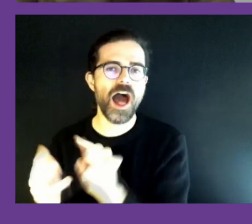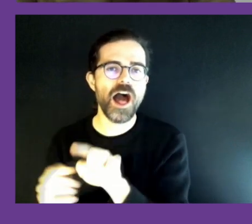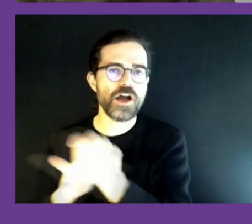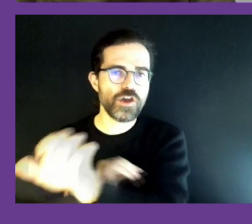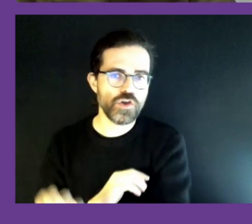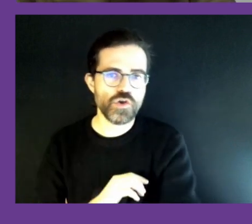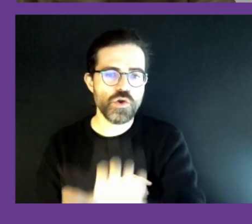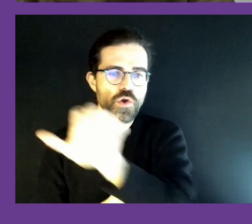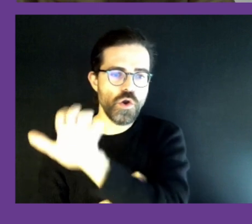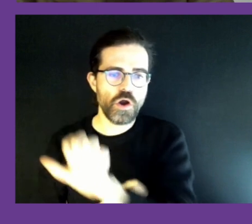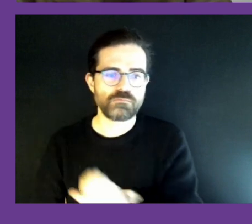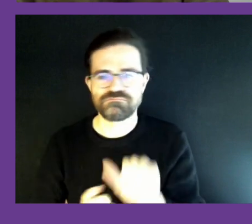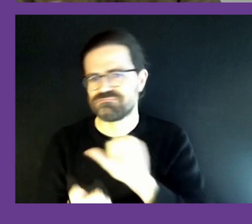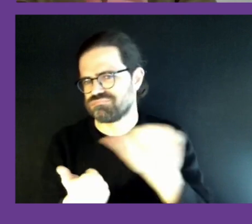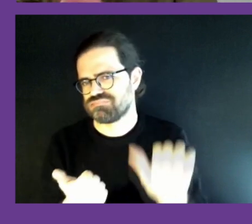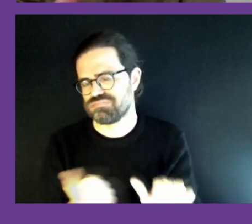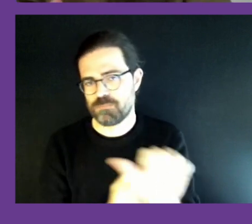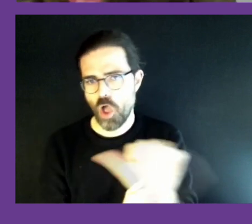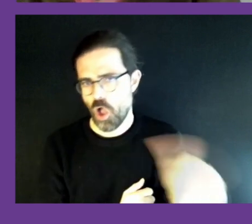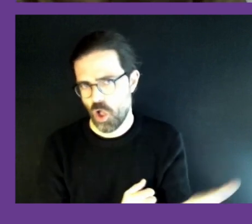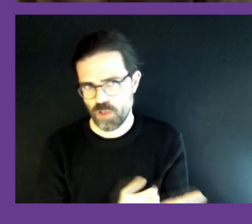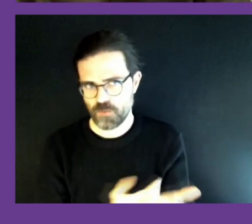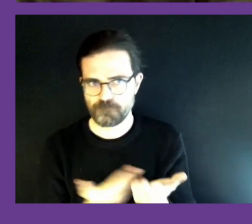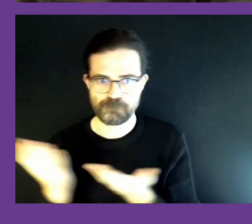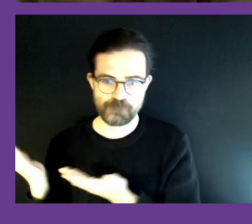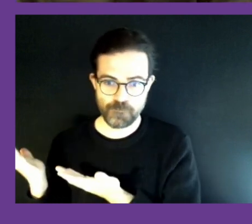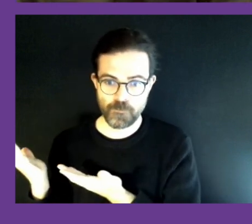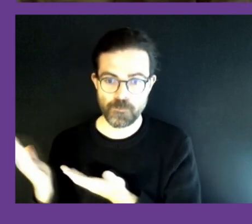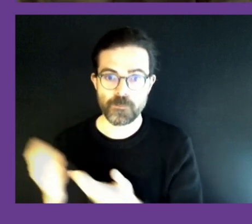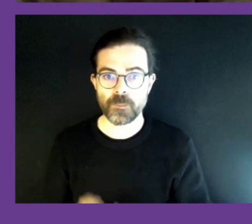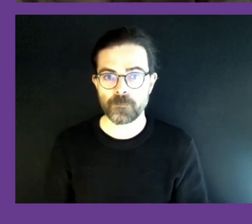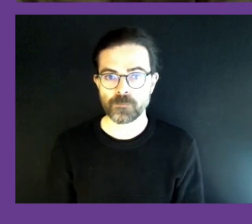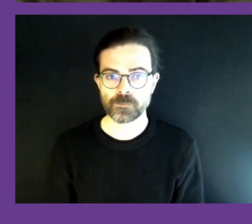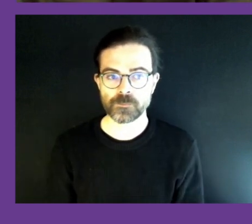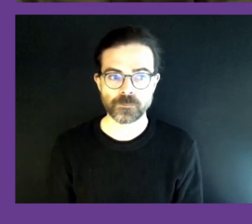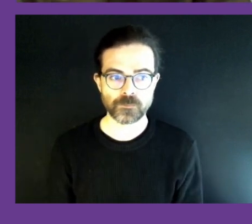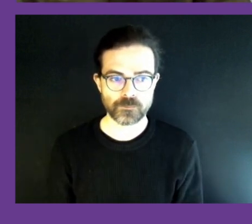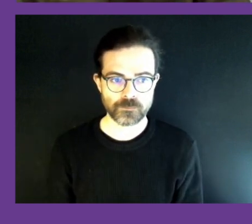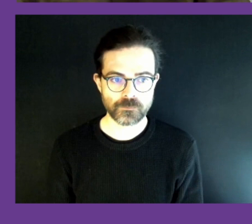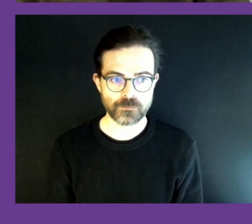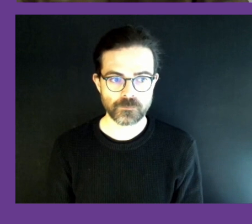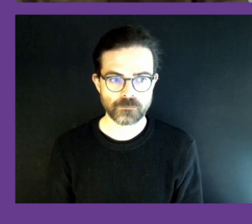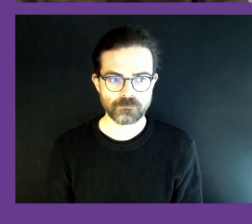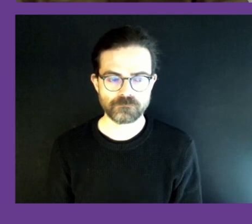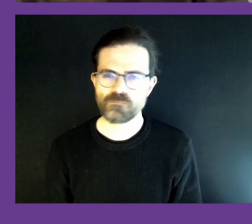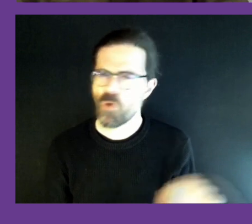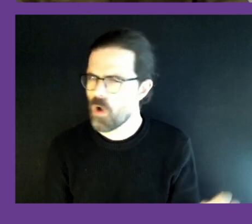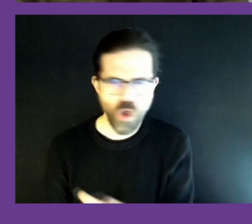services. But that's not all. We also work with a great team of national experts